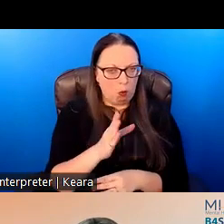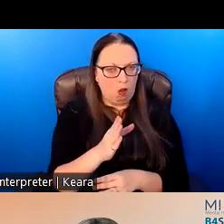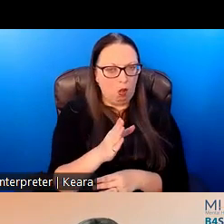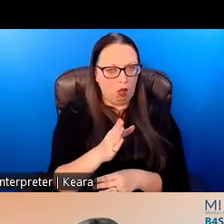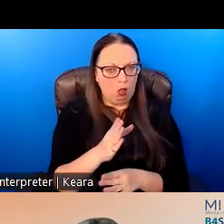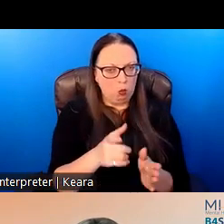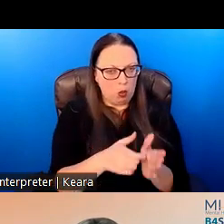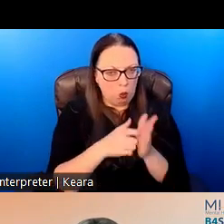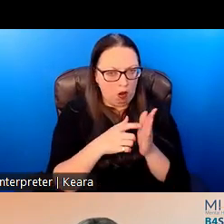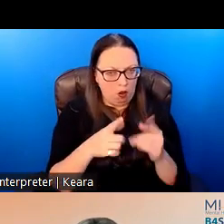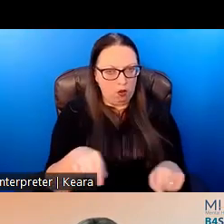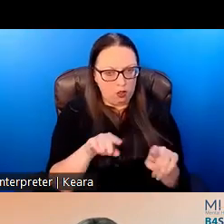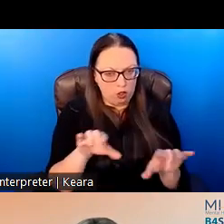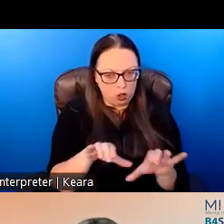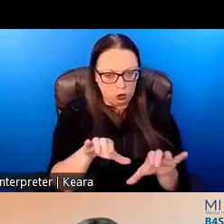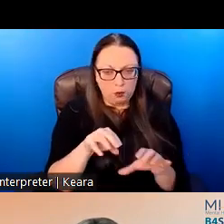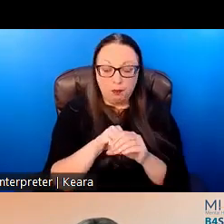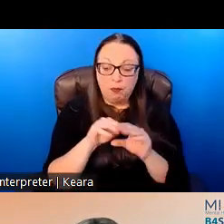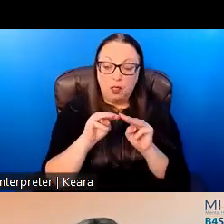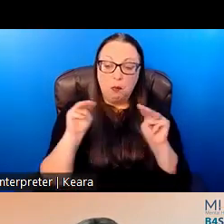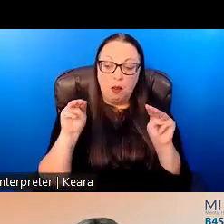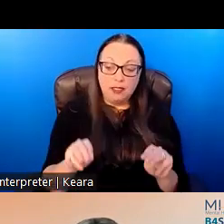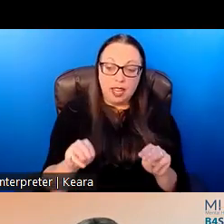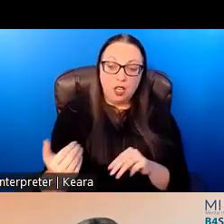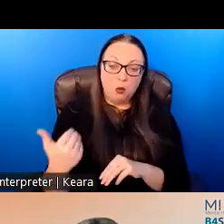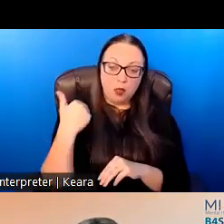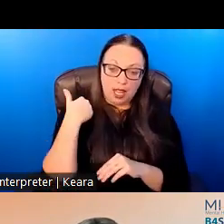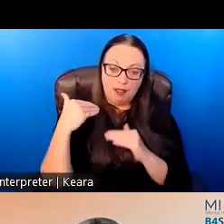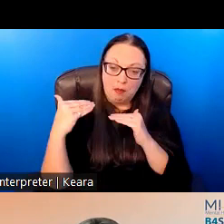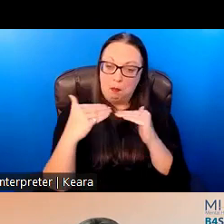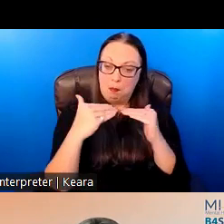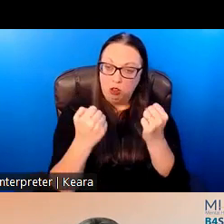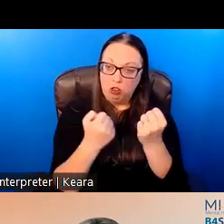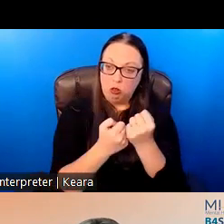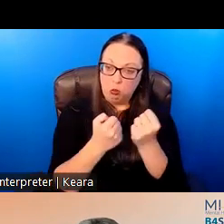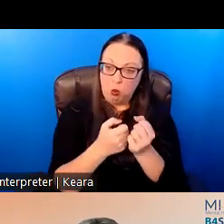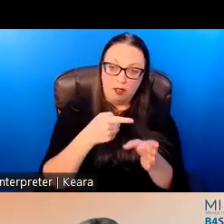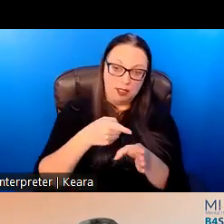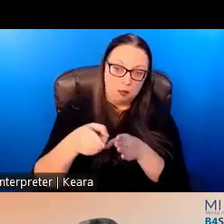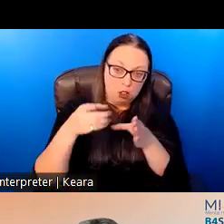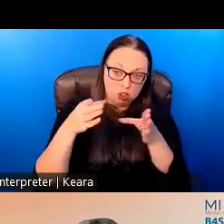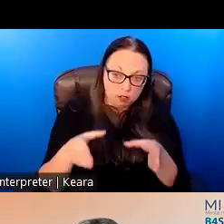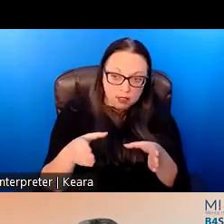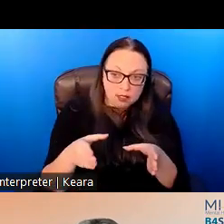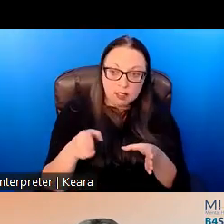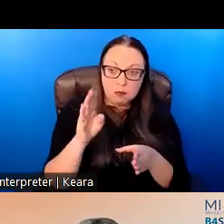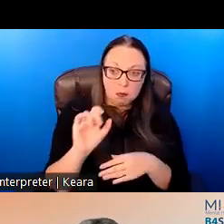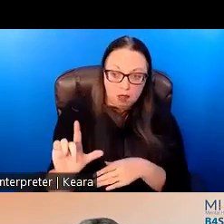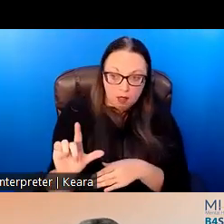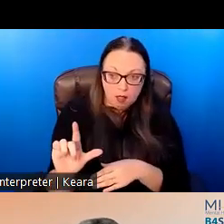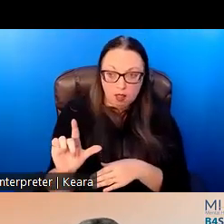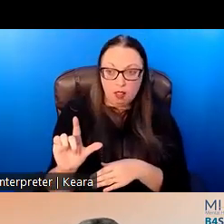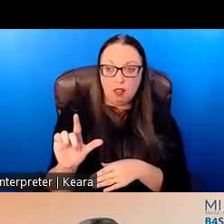do. In Montana, we have our peer support specialists bill that